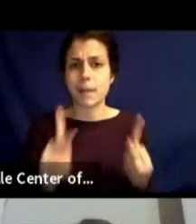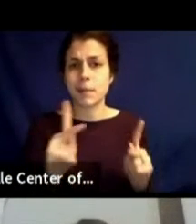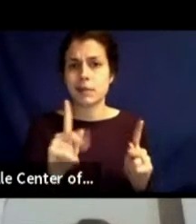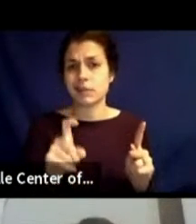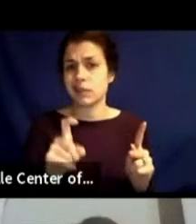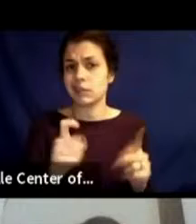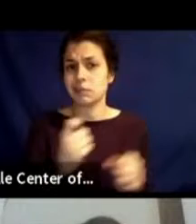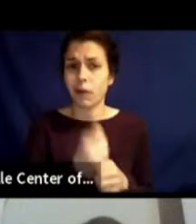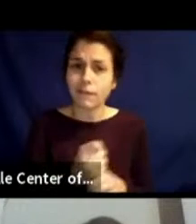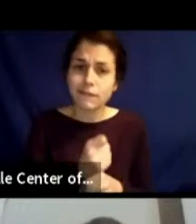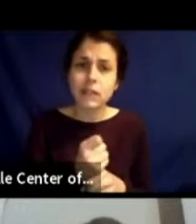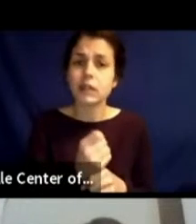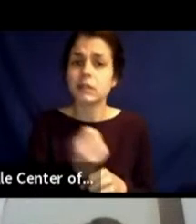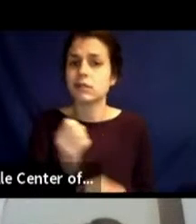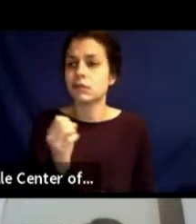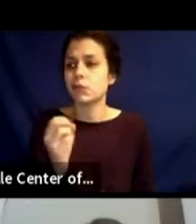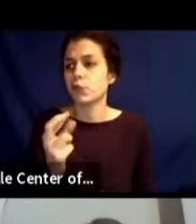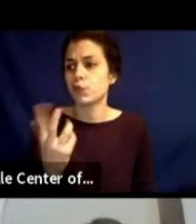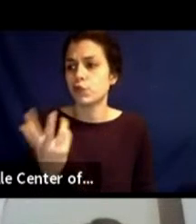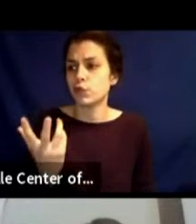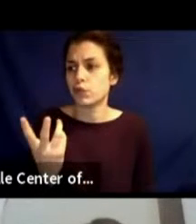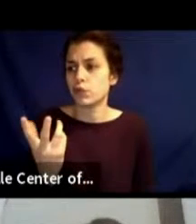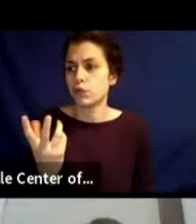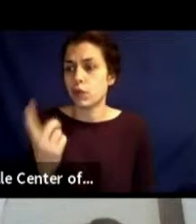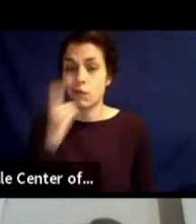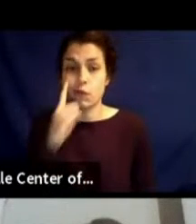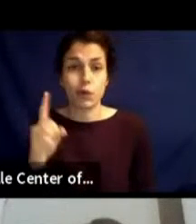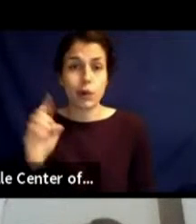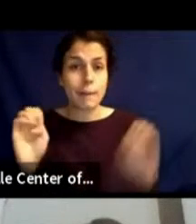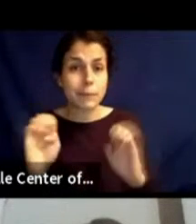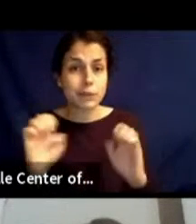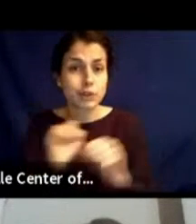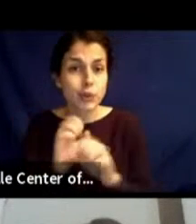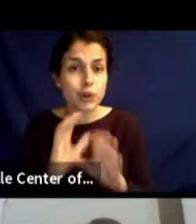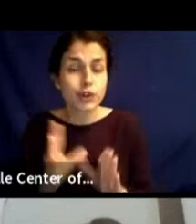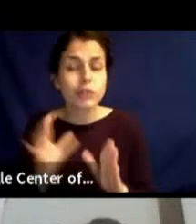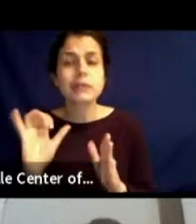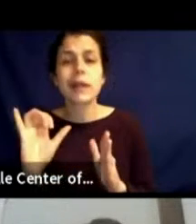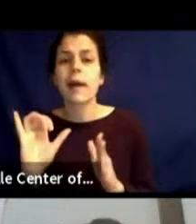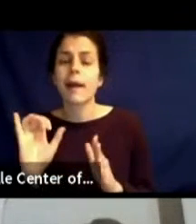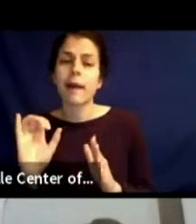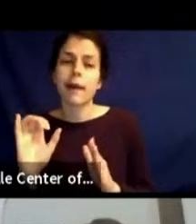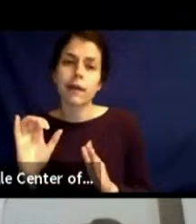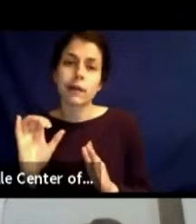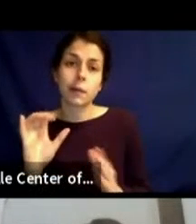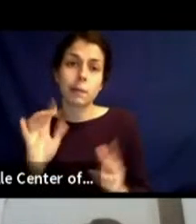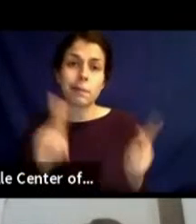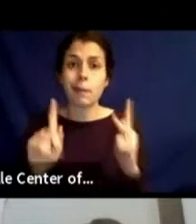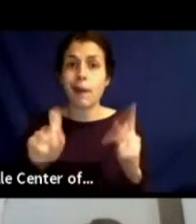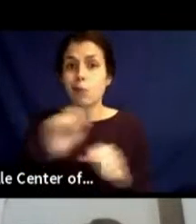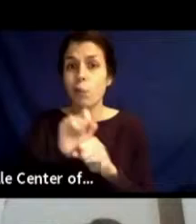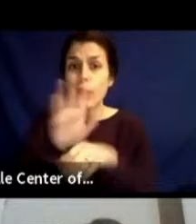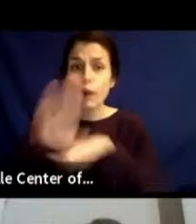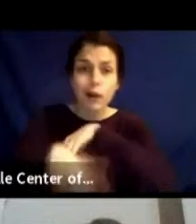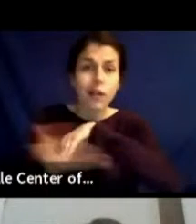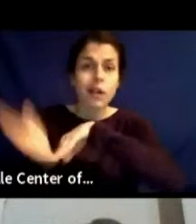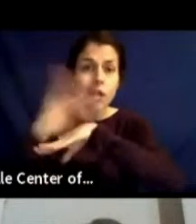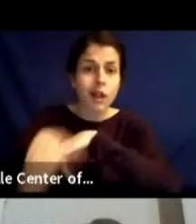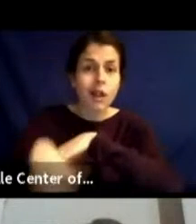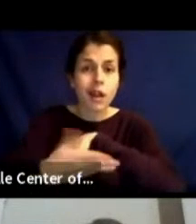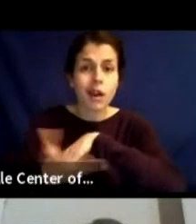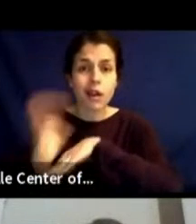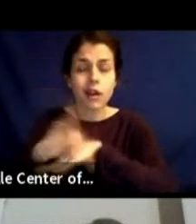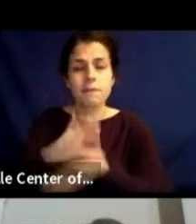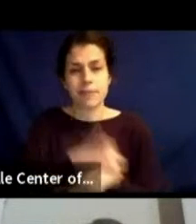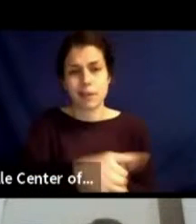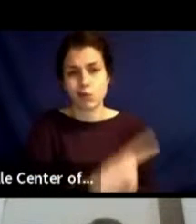cup of coffee, and those first responders and those who are working around the clock to help others. That's one that's kind